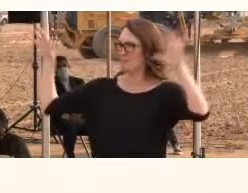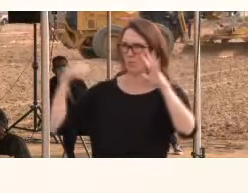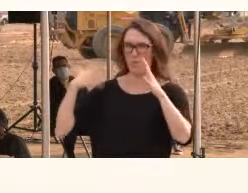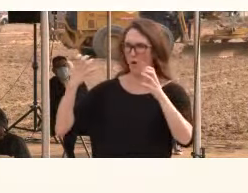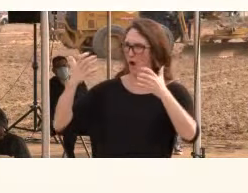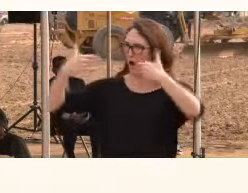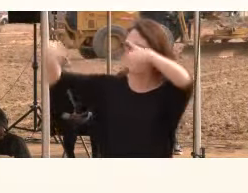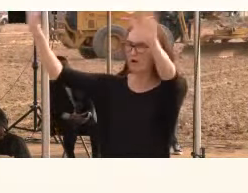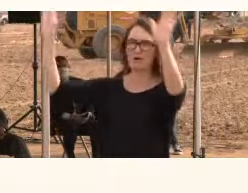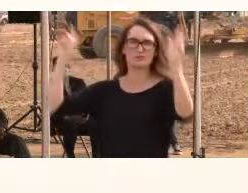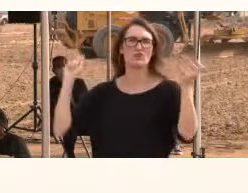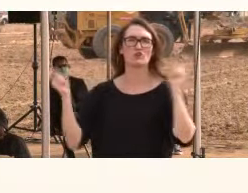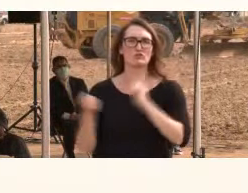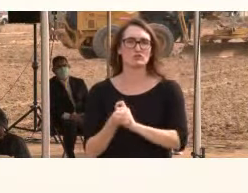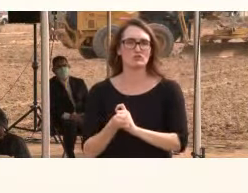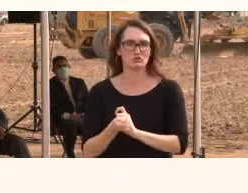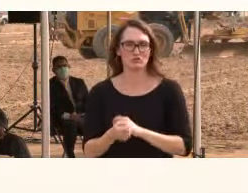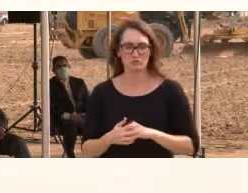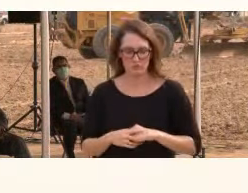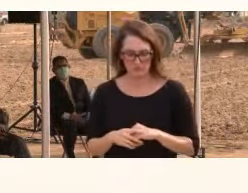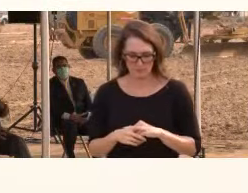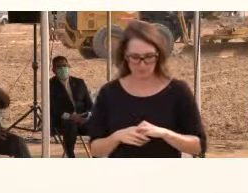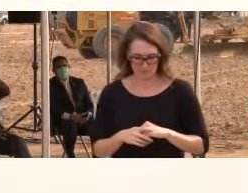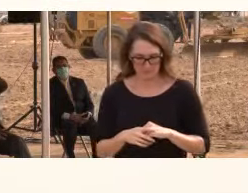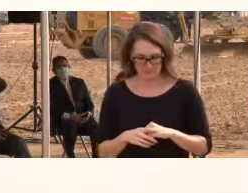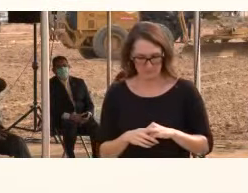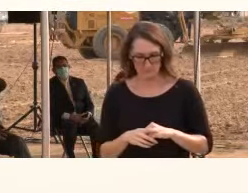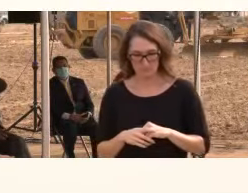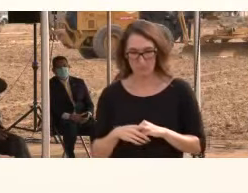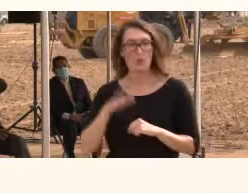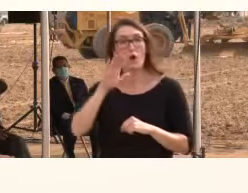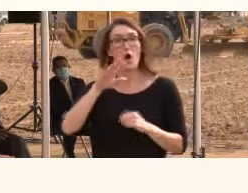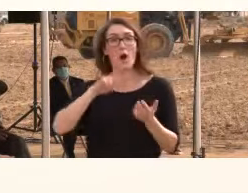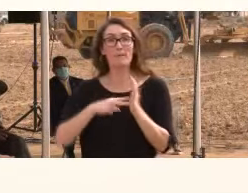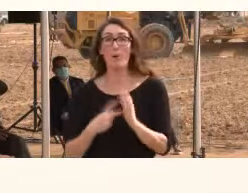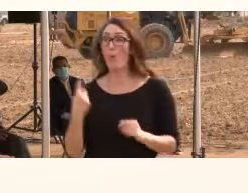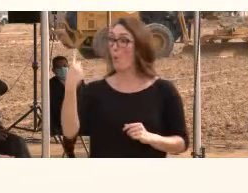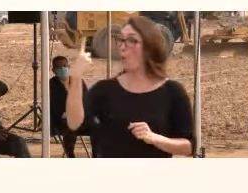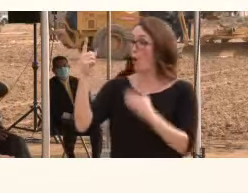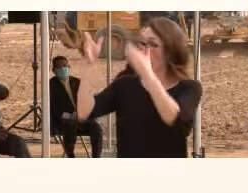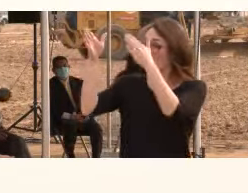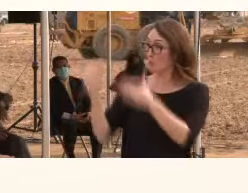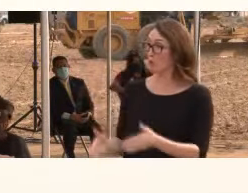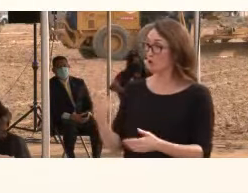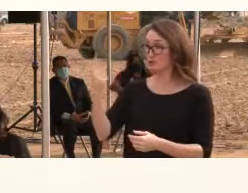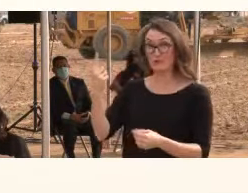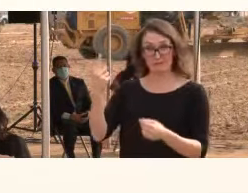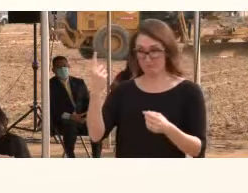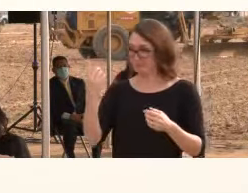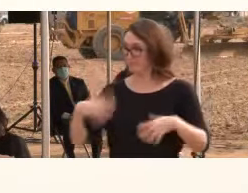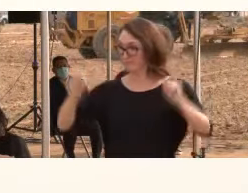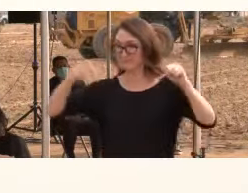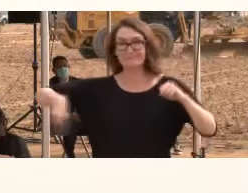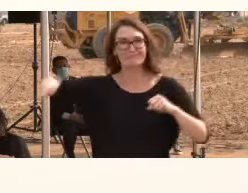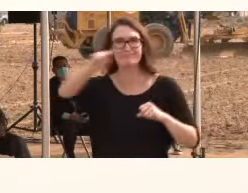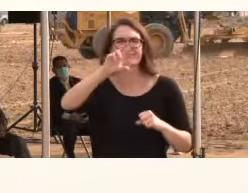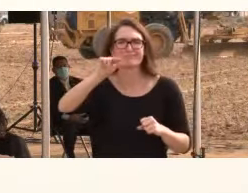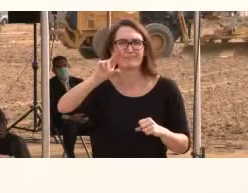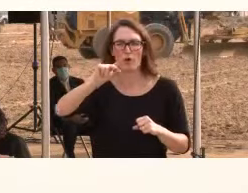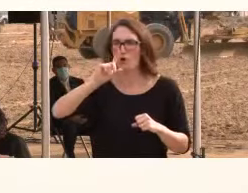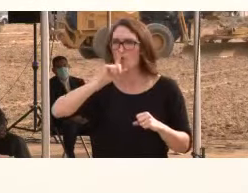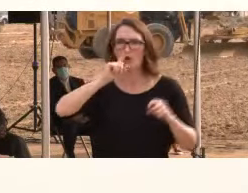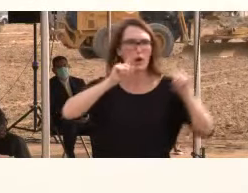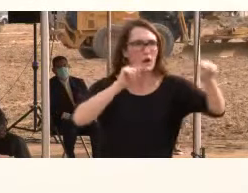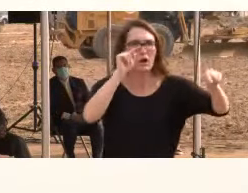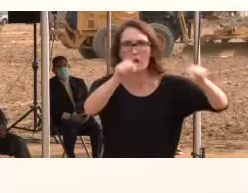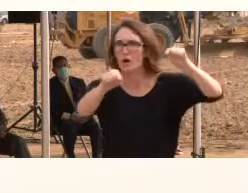We recognize that no one person did this alone, but this really did take a village mentality, and